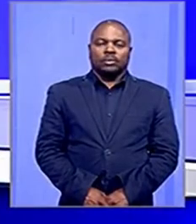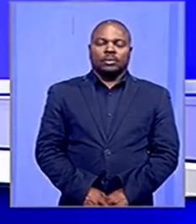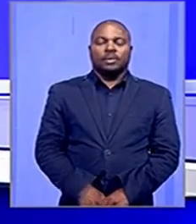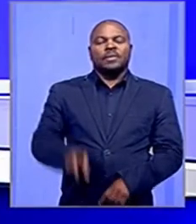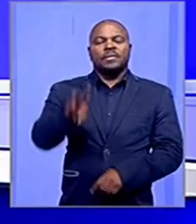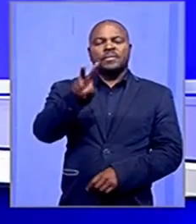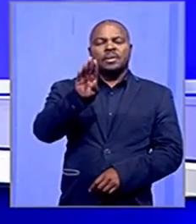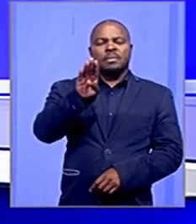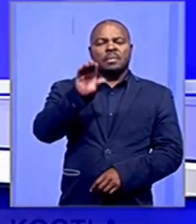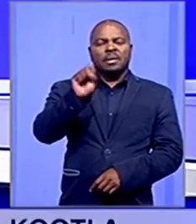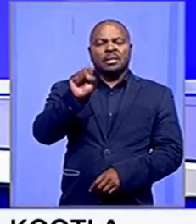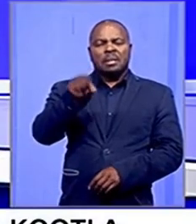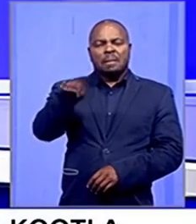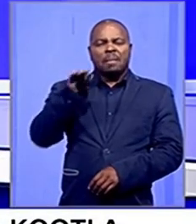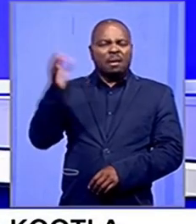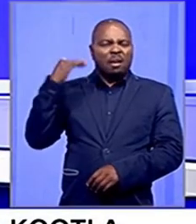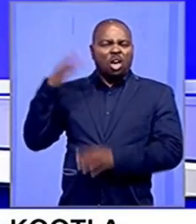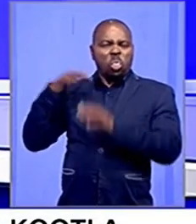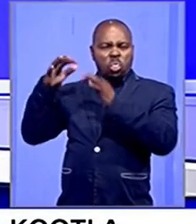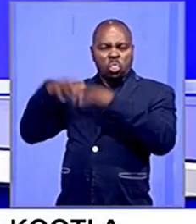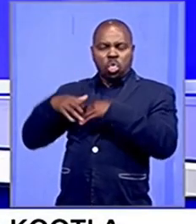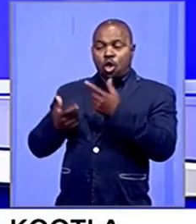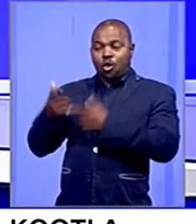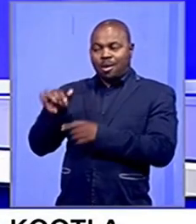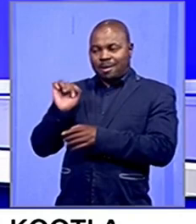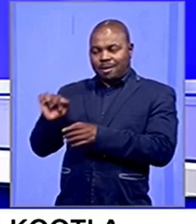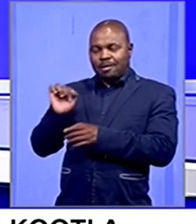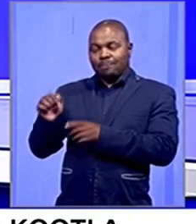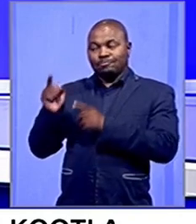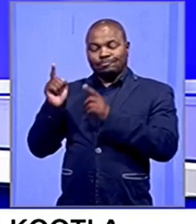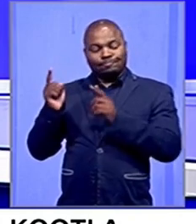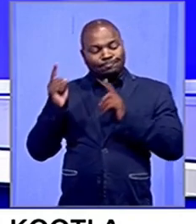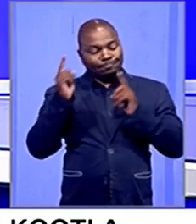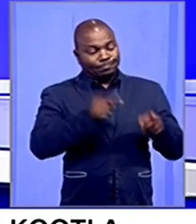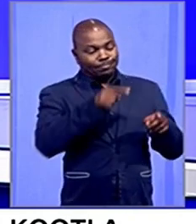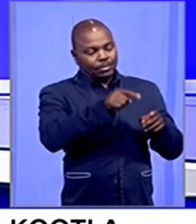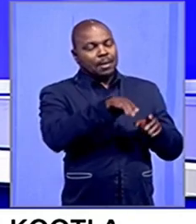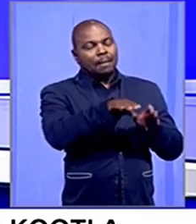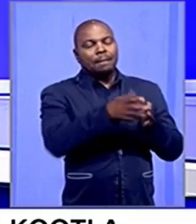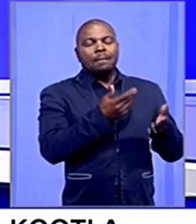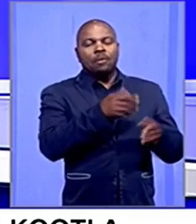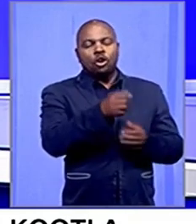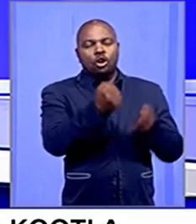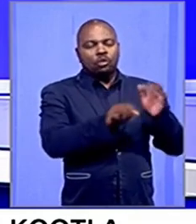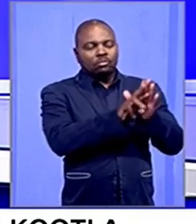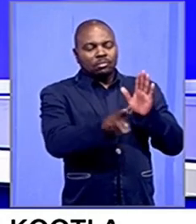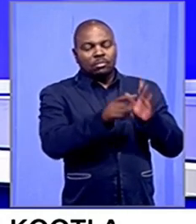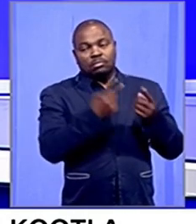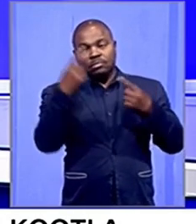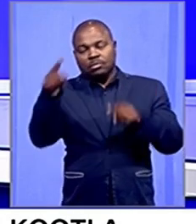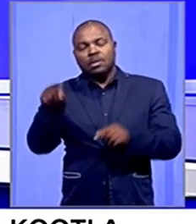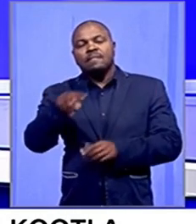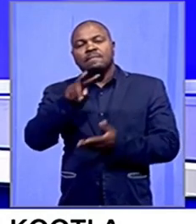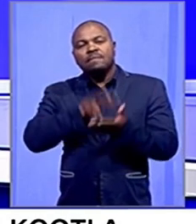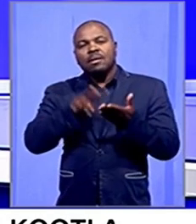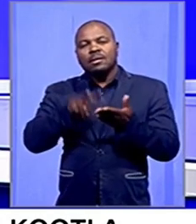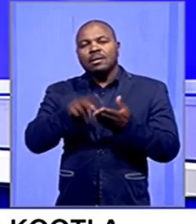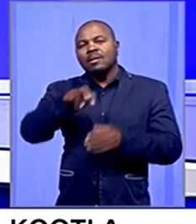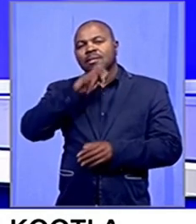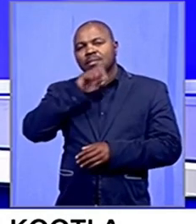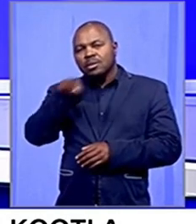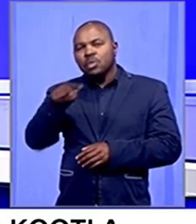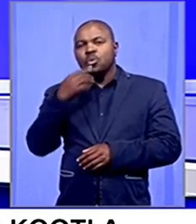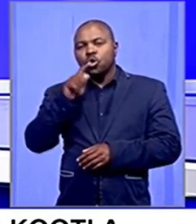Maqwetha banka e seng iputlame ya VBS a laetse morumo wa gotla gore a ile hapa thepa morena wa mehleng wa setšhaba sa Mabenda Thoni Mphephura